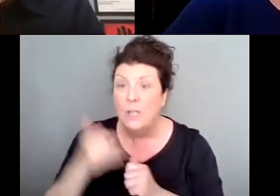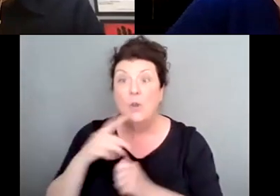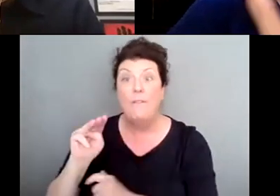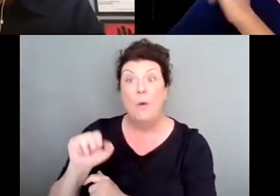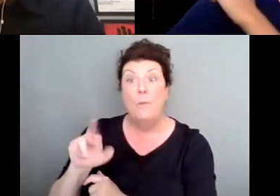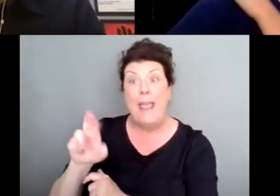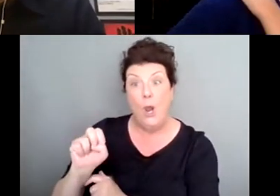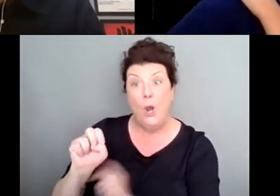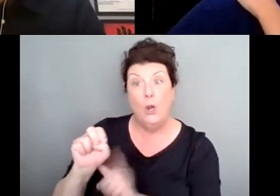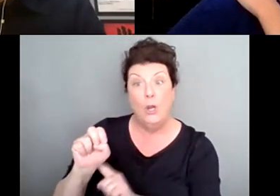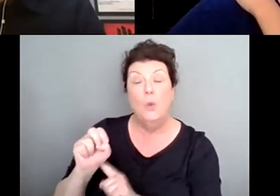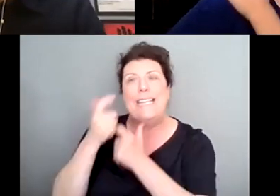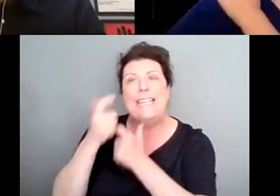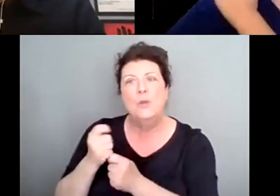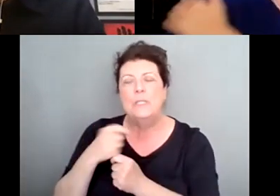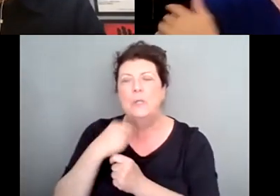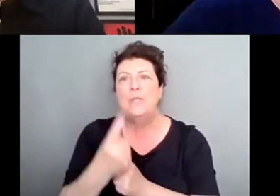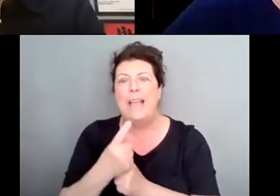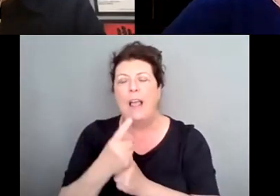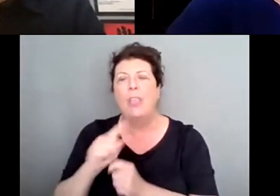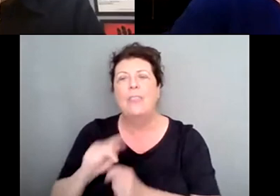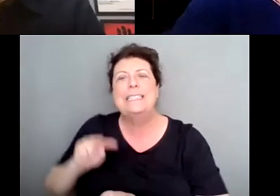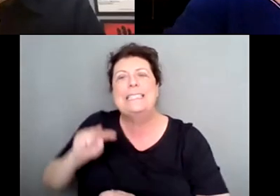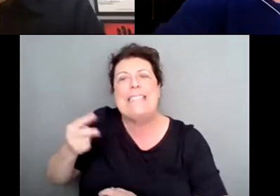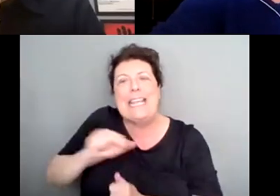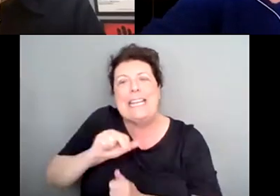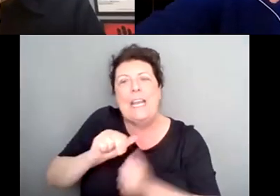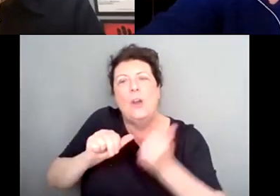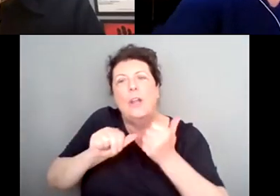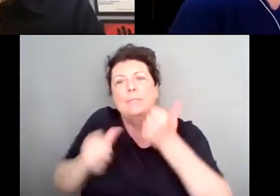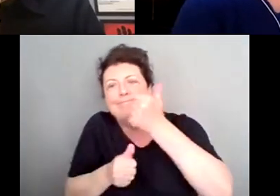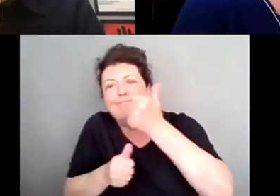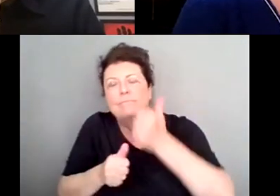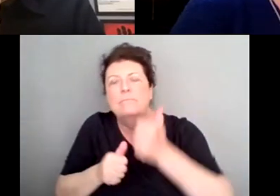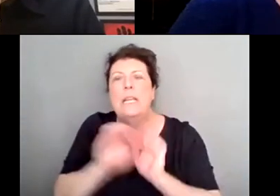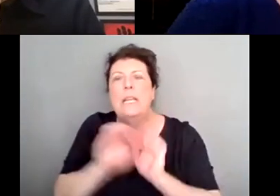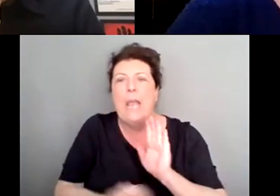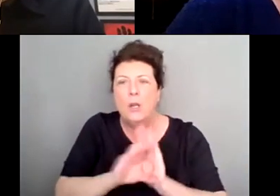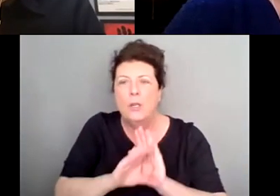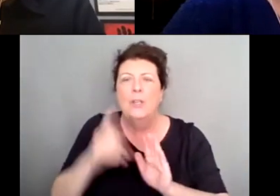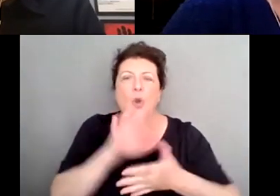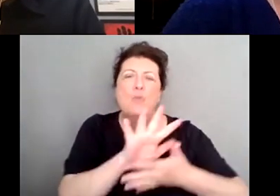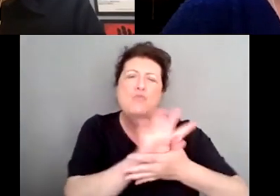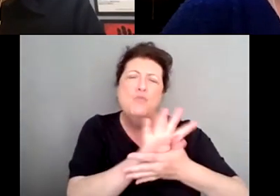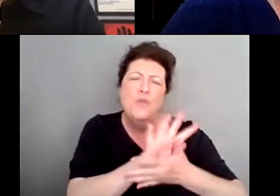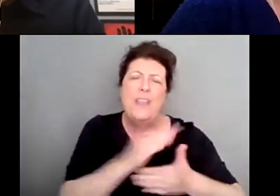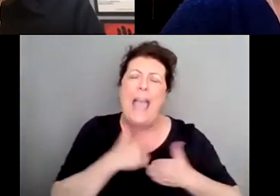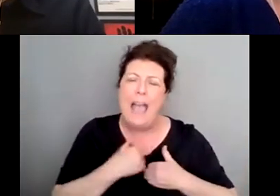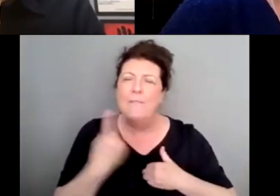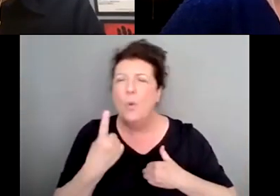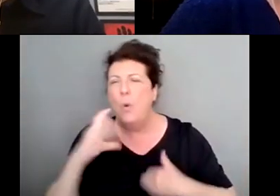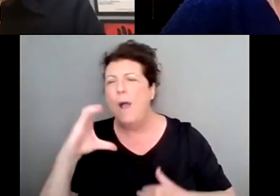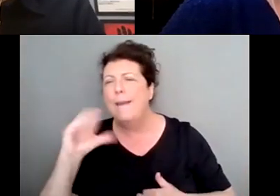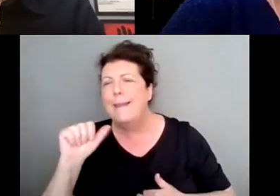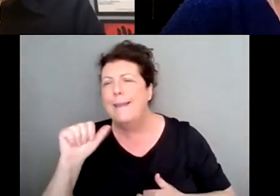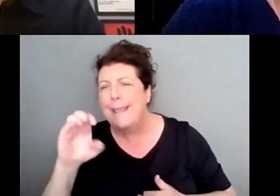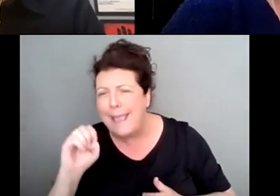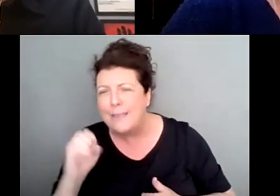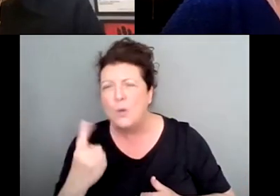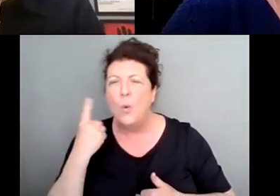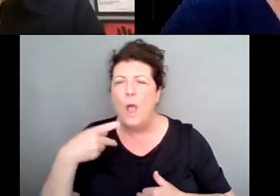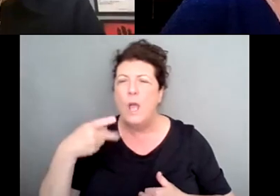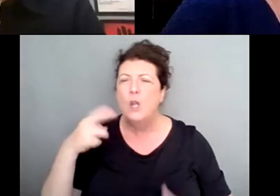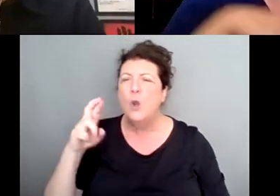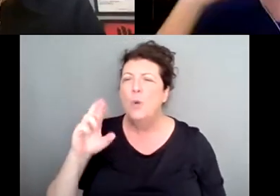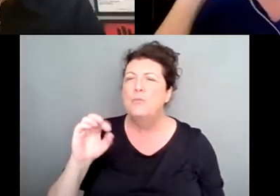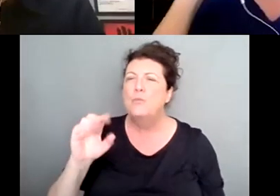that in a movie, it's, it's a case. It's a protagonist. They're trying to solve a crime and you're just not going to get into the lights of the secondary